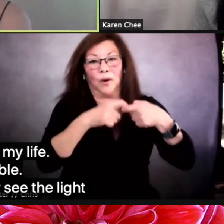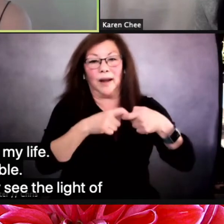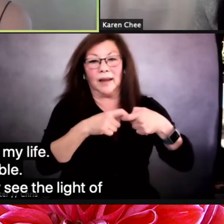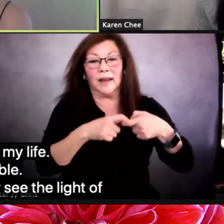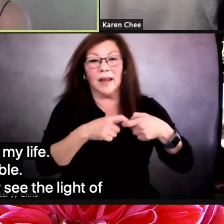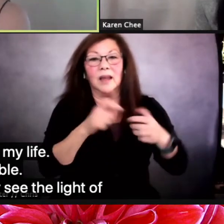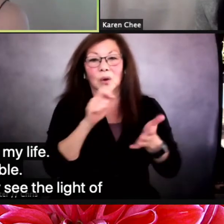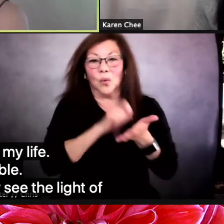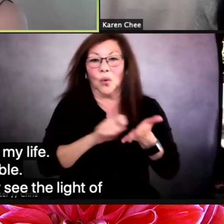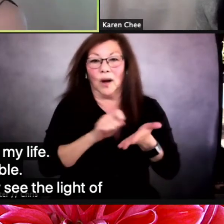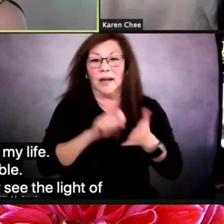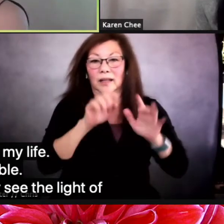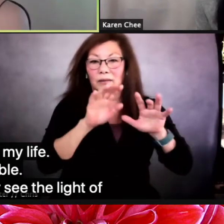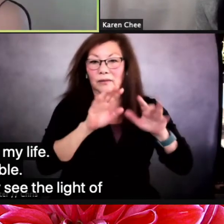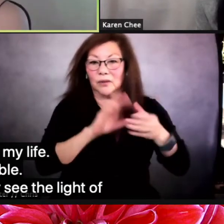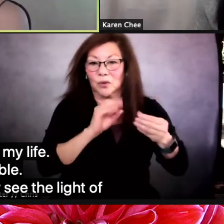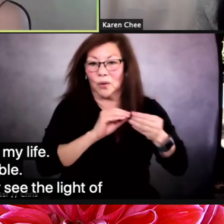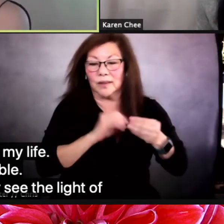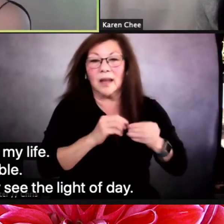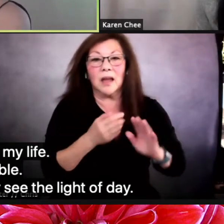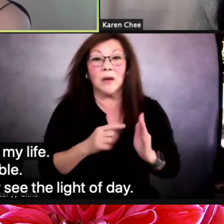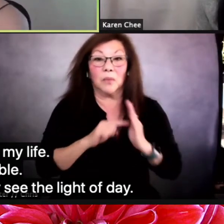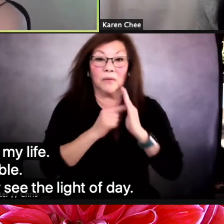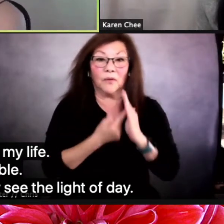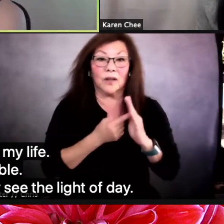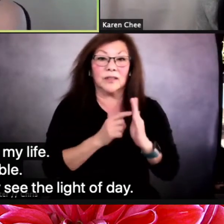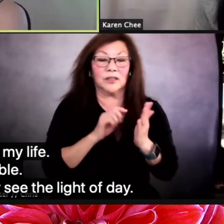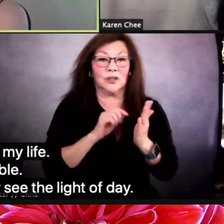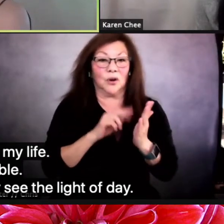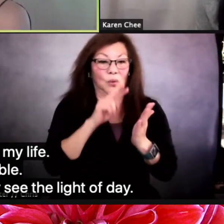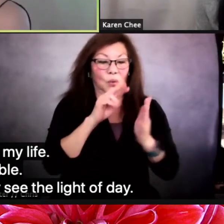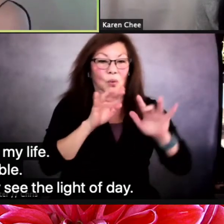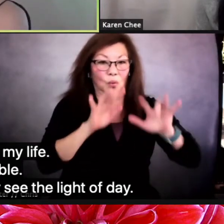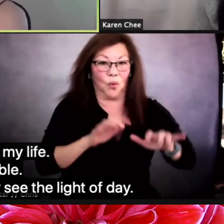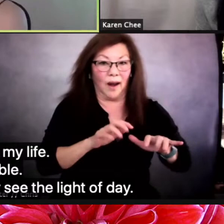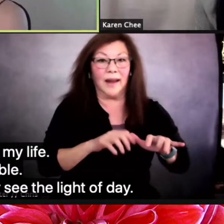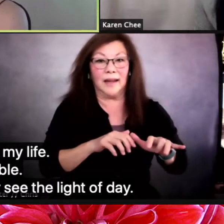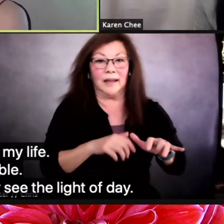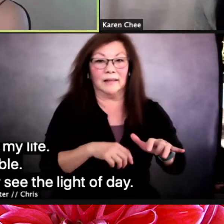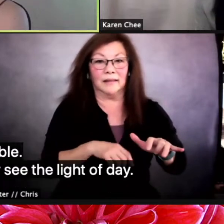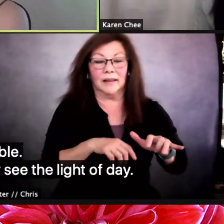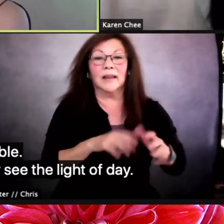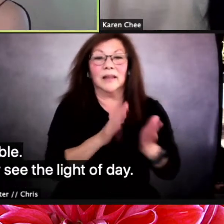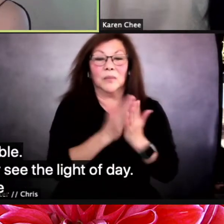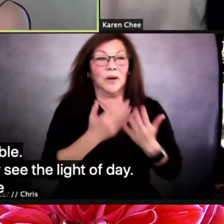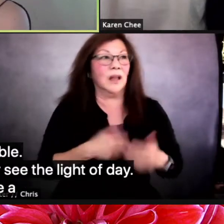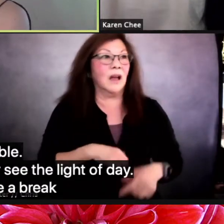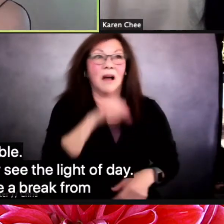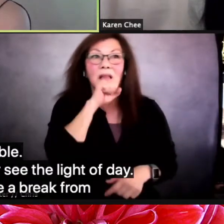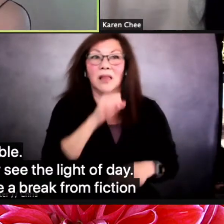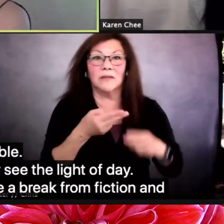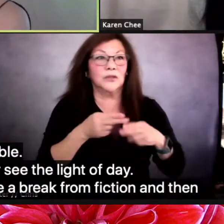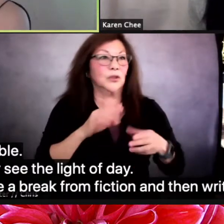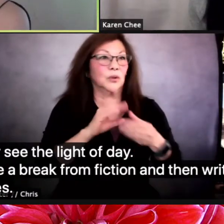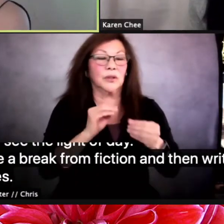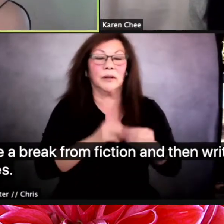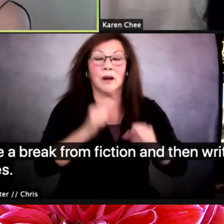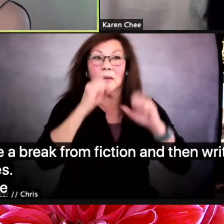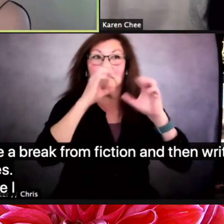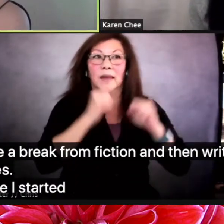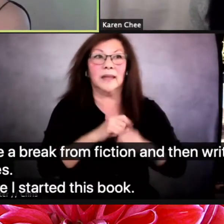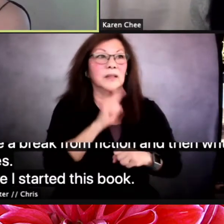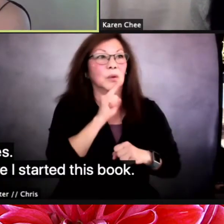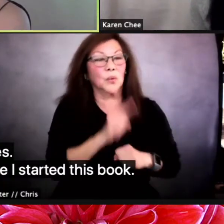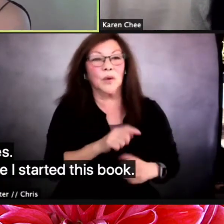thing was like right before I started this book, I love, first of all, I love short stories. Short stories are amazing, and they're kind of